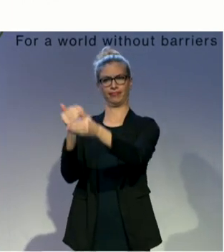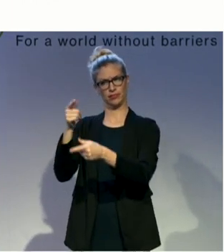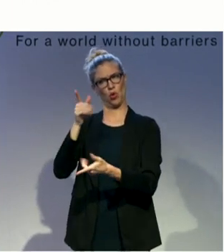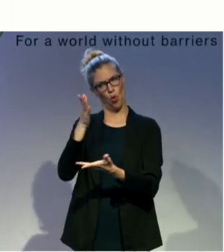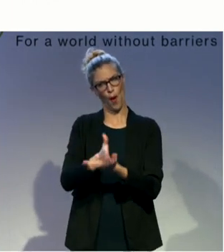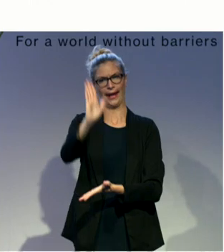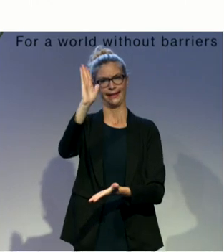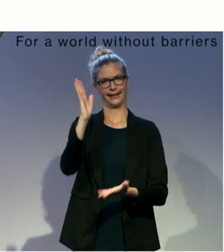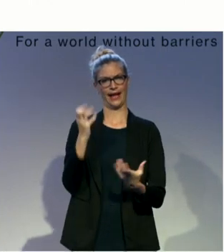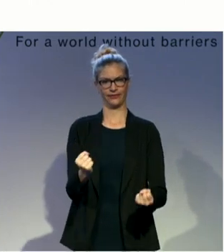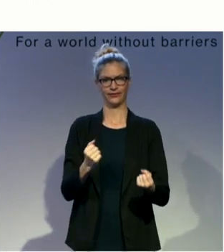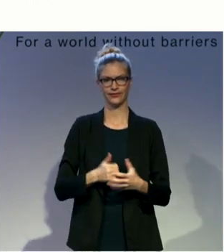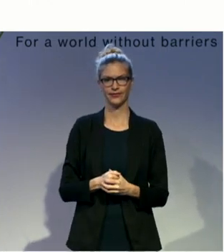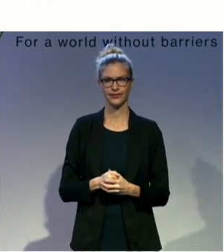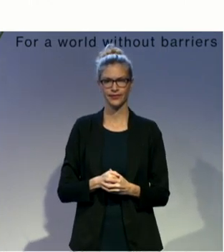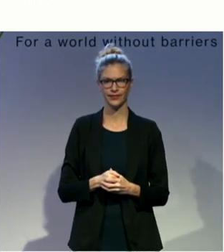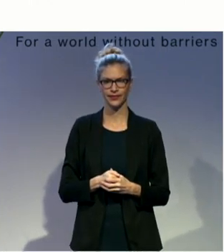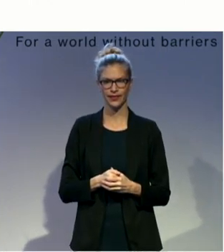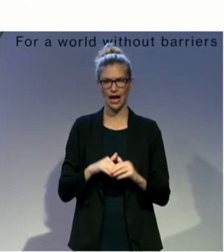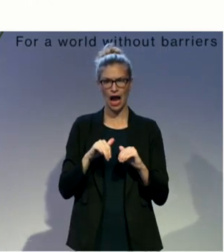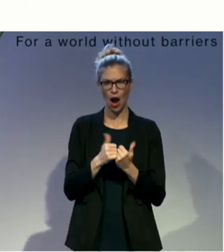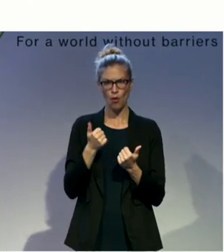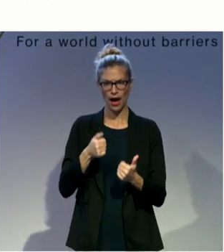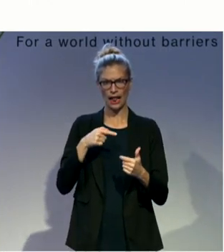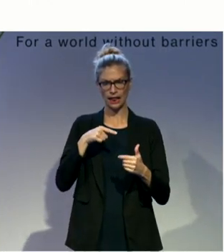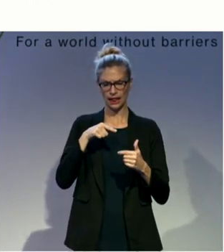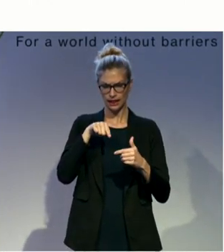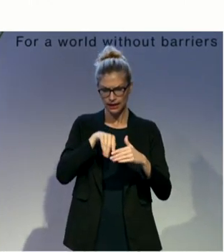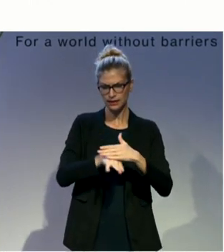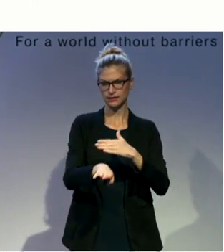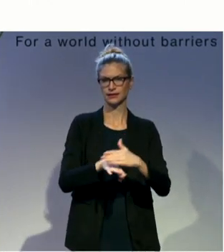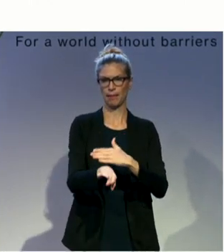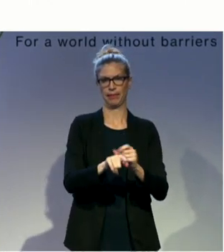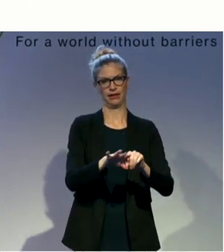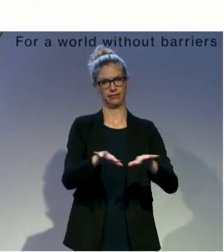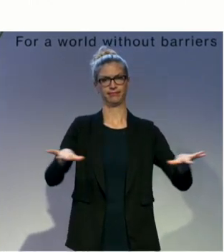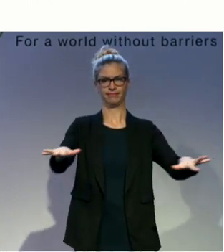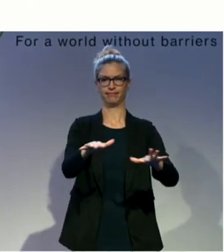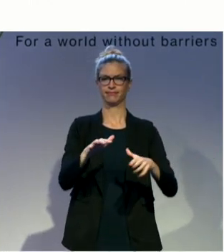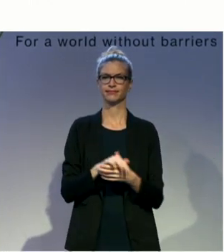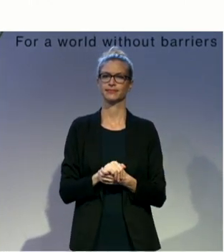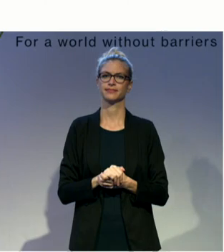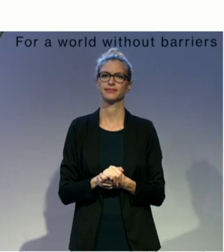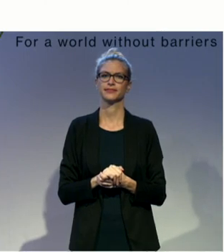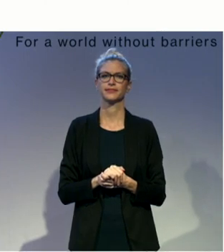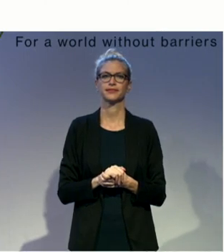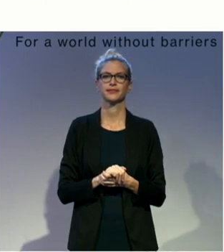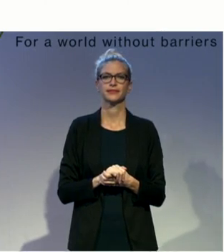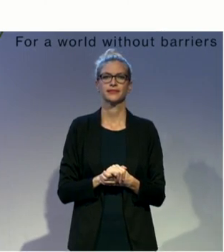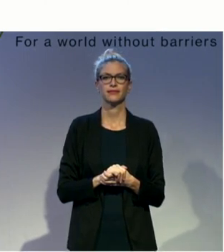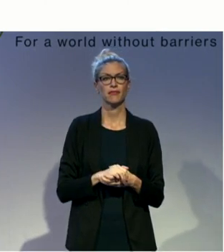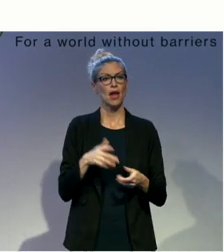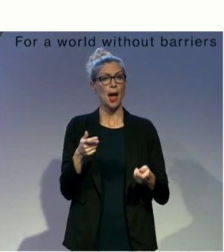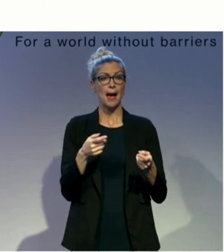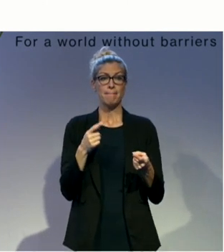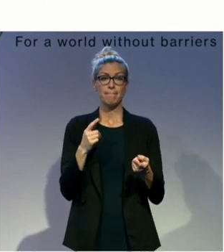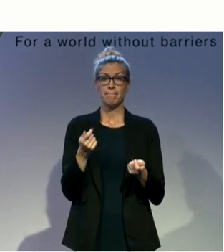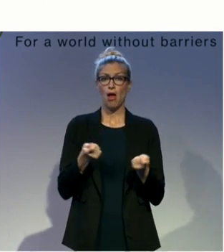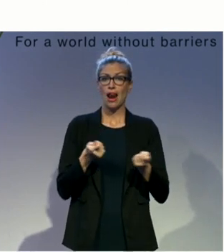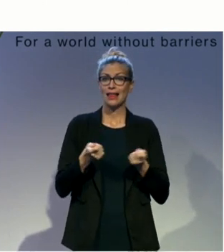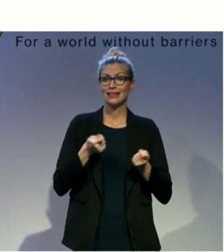completely accessible. Electoral tables, political programs and messages, guides for participate in